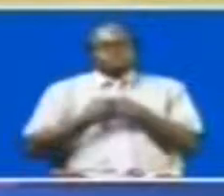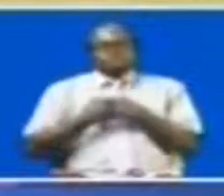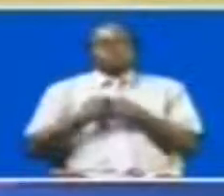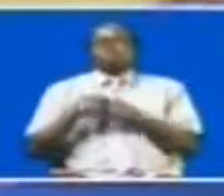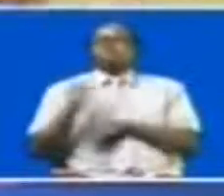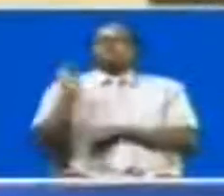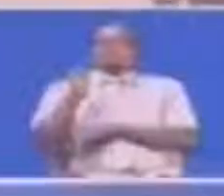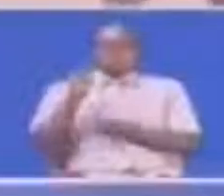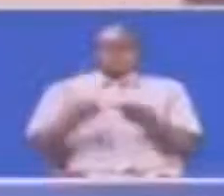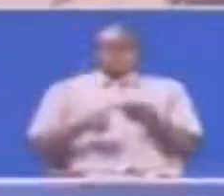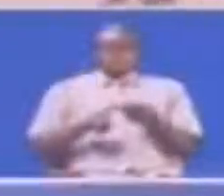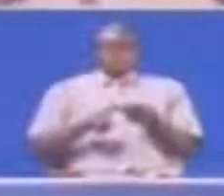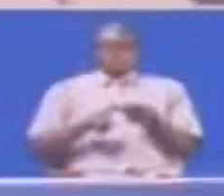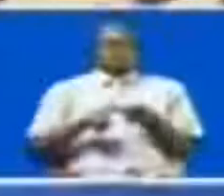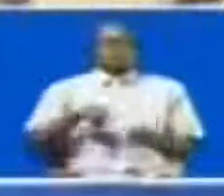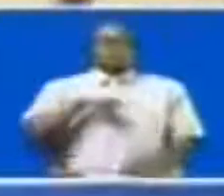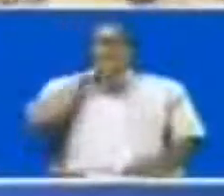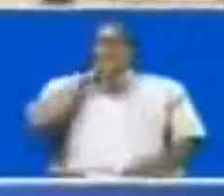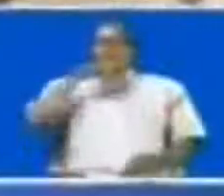most powerful teams.